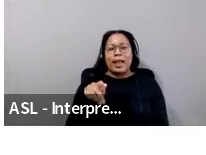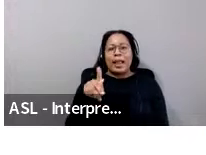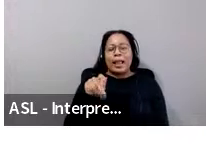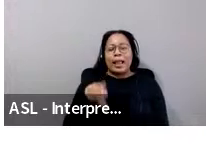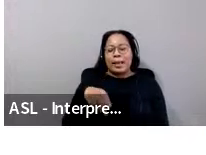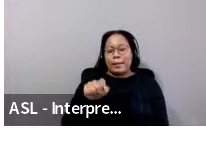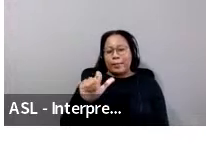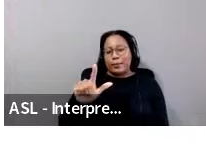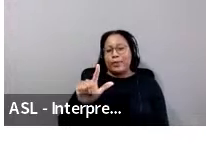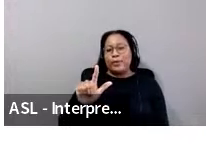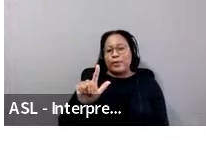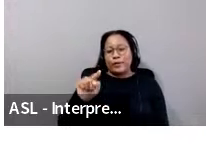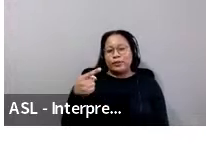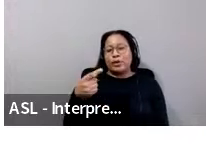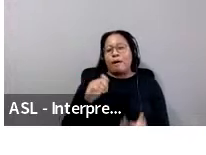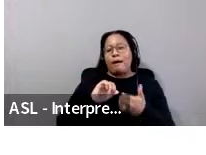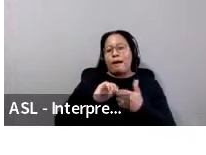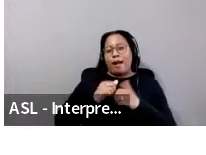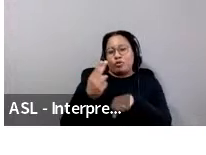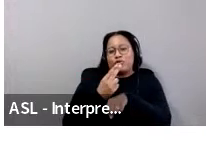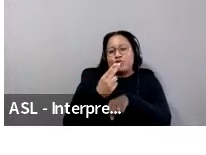these resources.